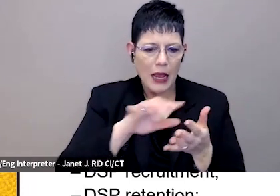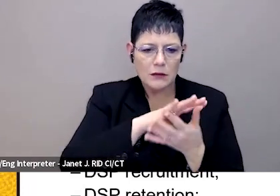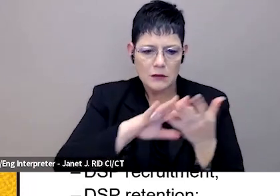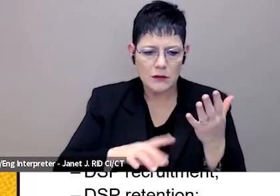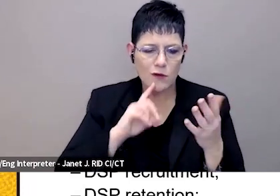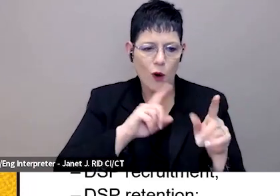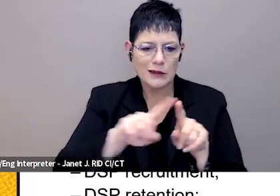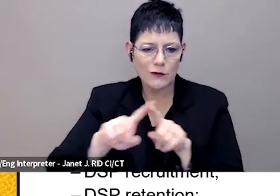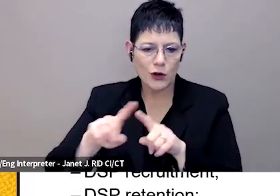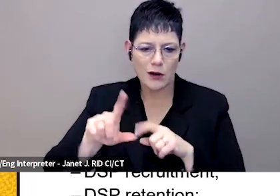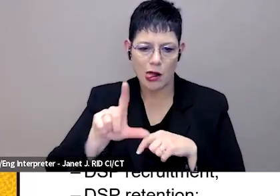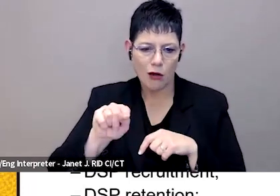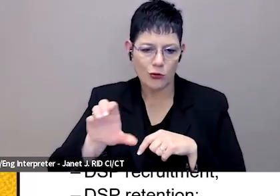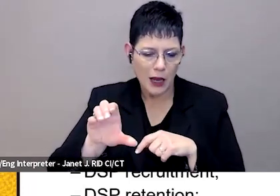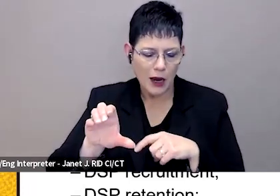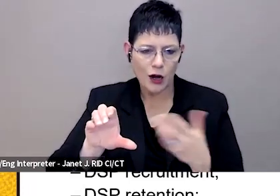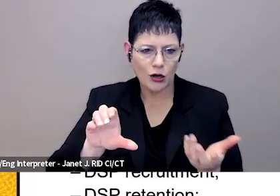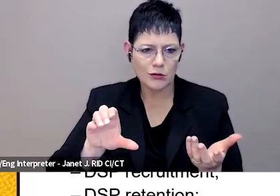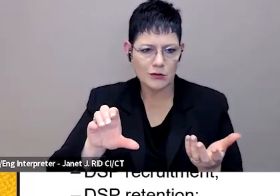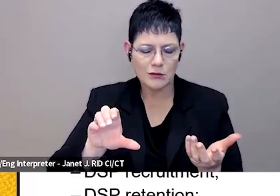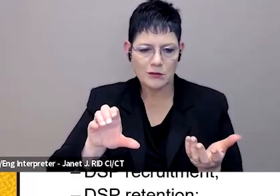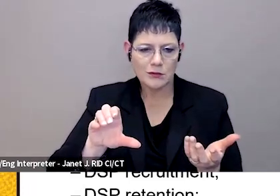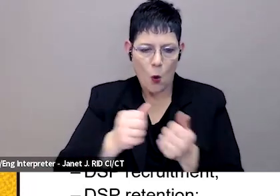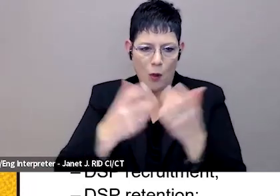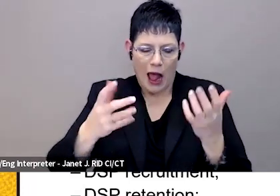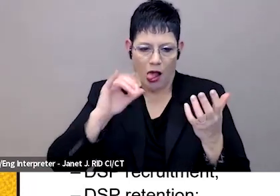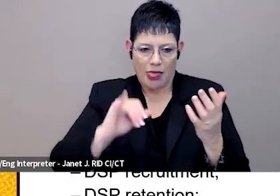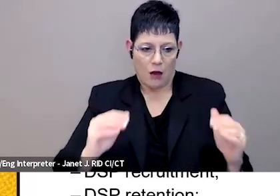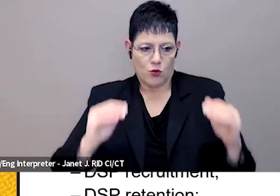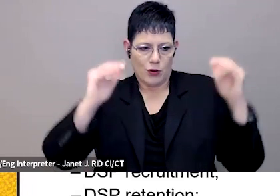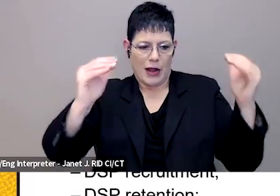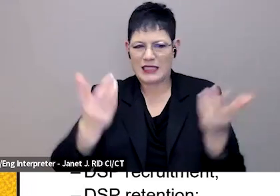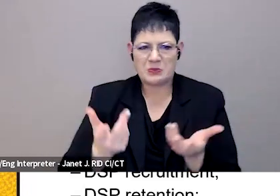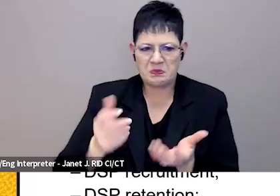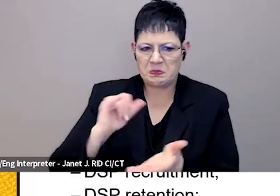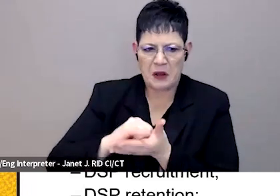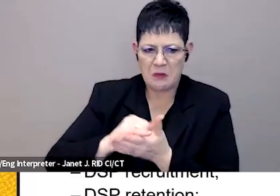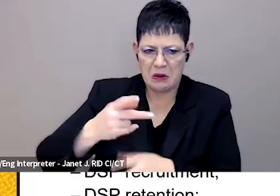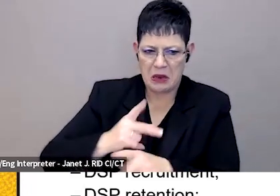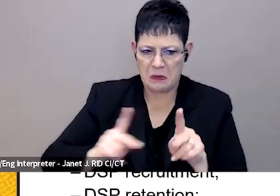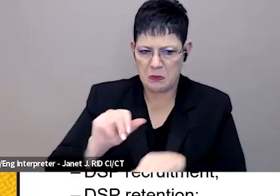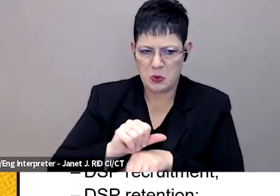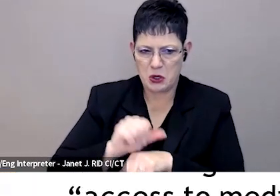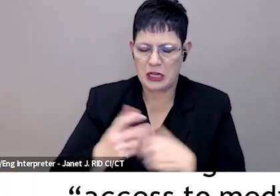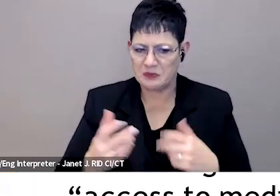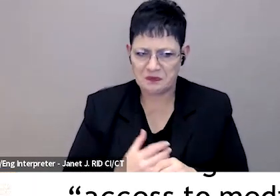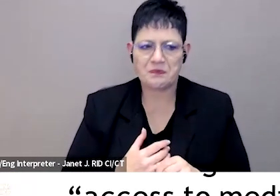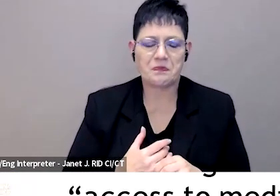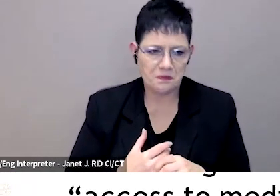of long-term care in order to raise the wages of the workers. You can go to the next